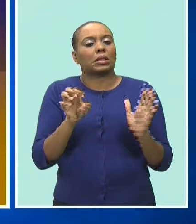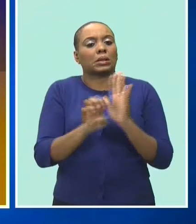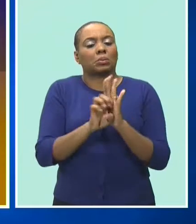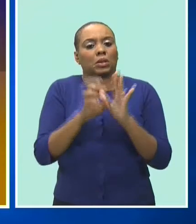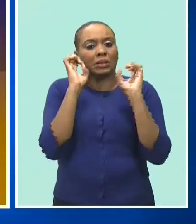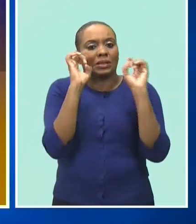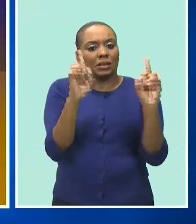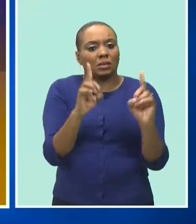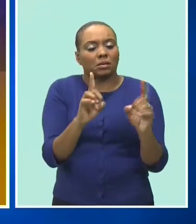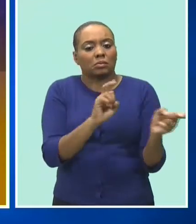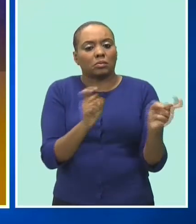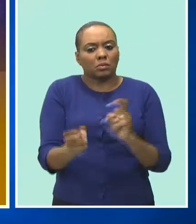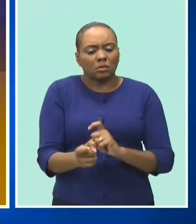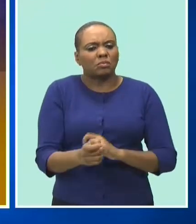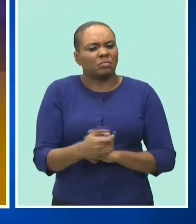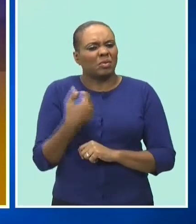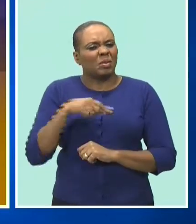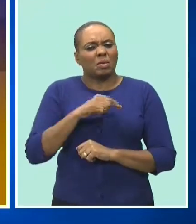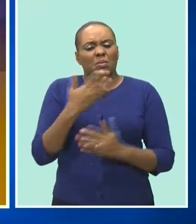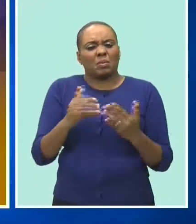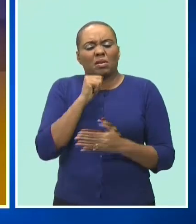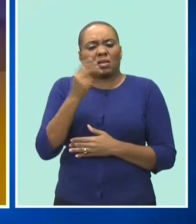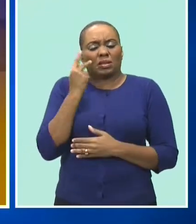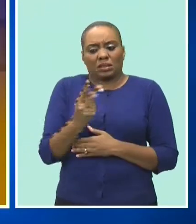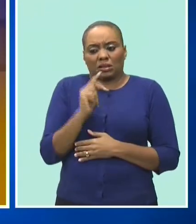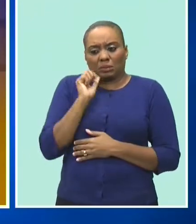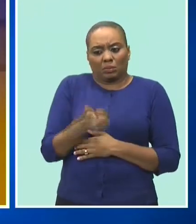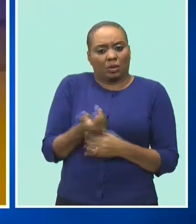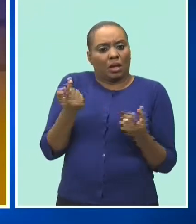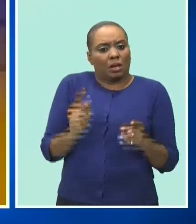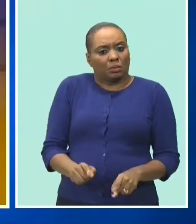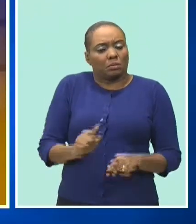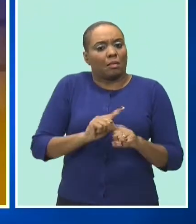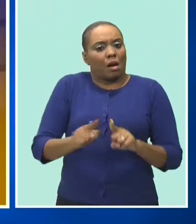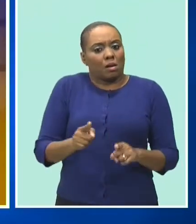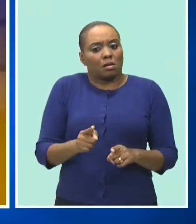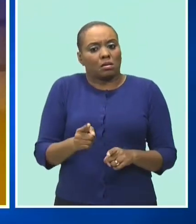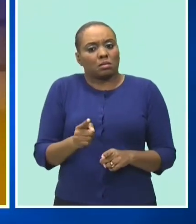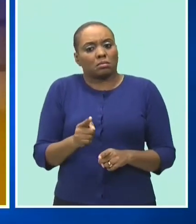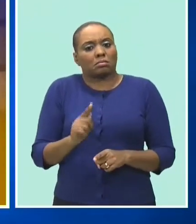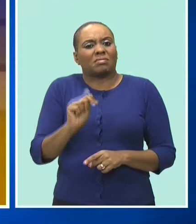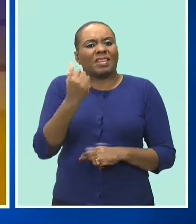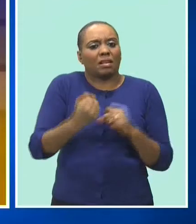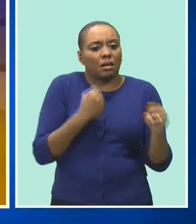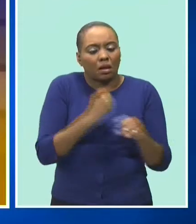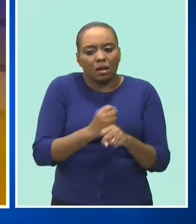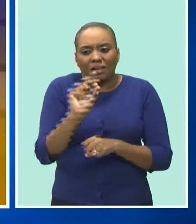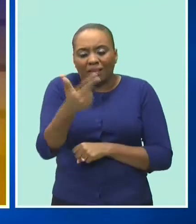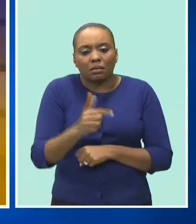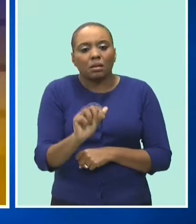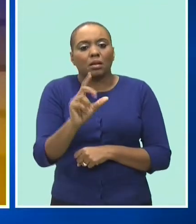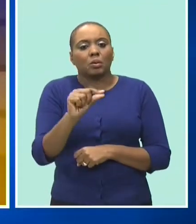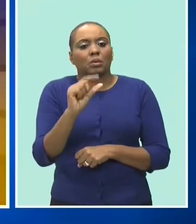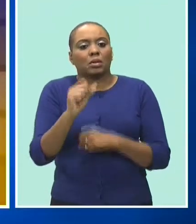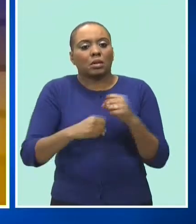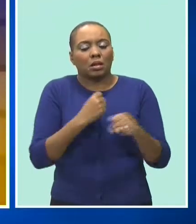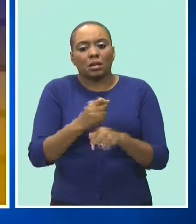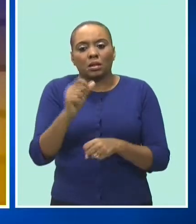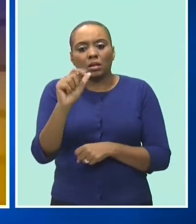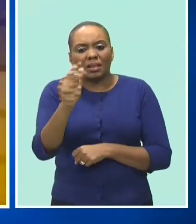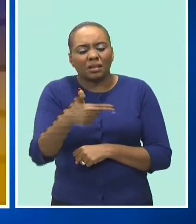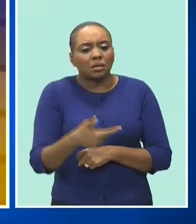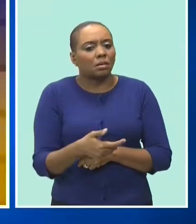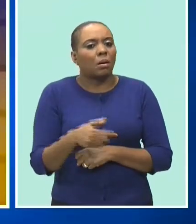true impact of it is not going to be felt tomorrow, but rather in a couple of decades down the road. Or something like climate change, with all